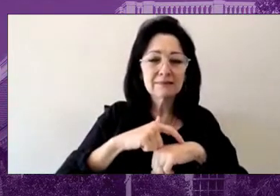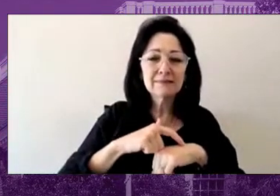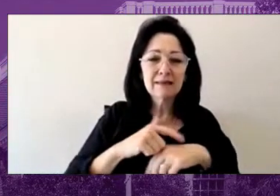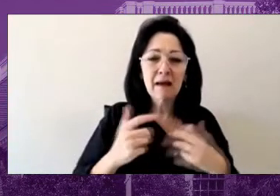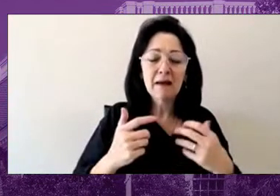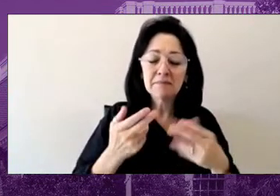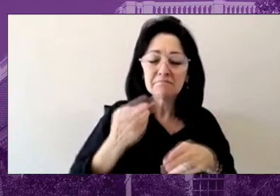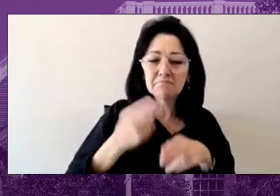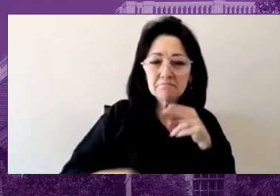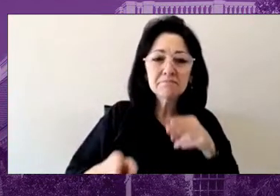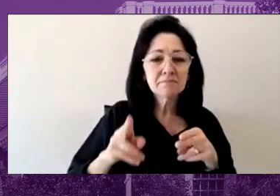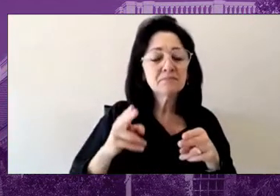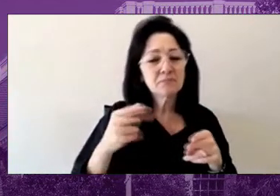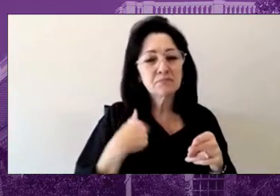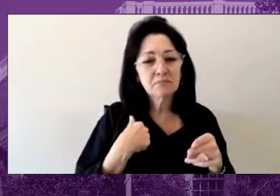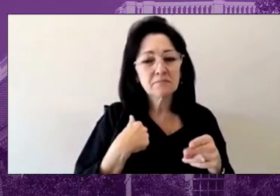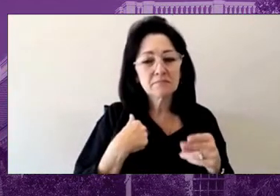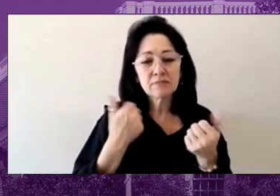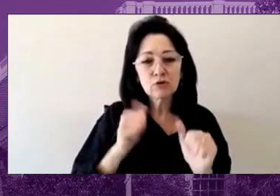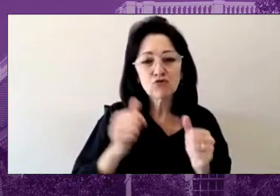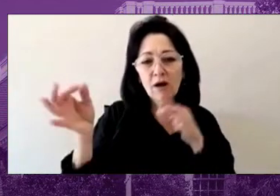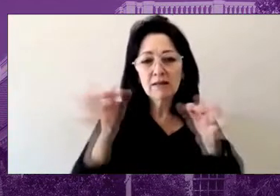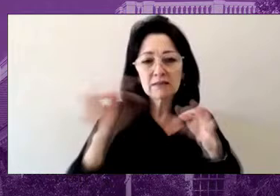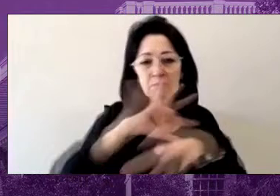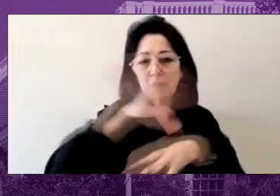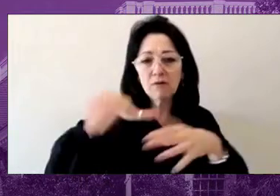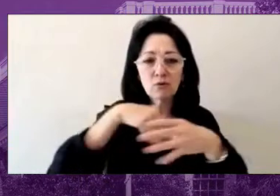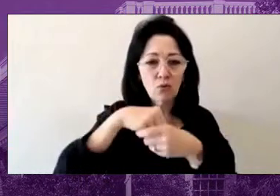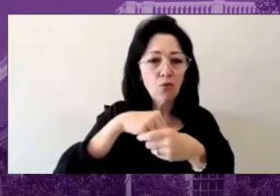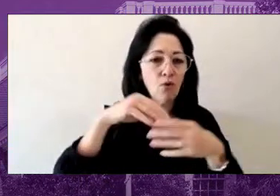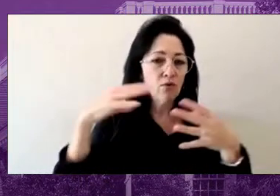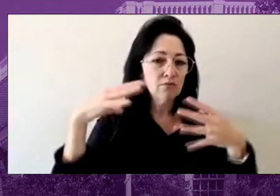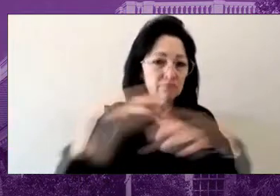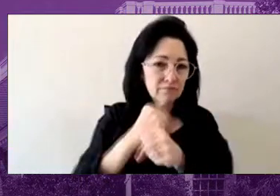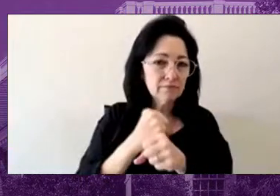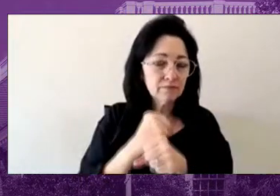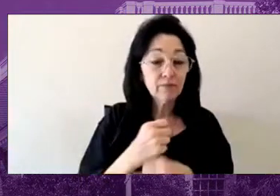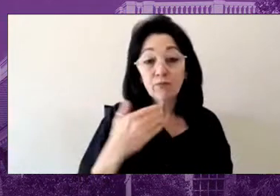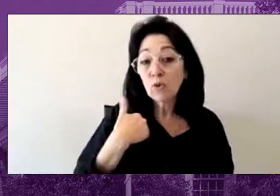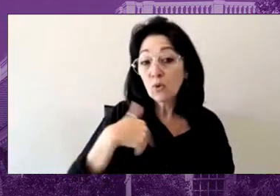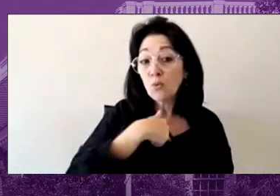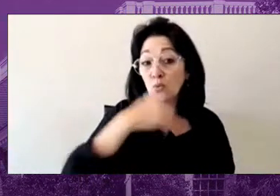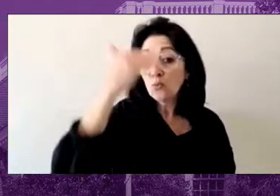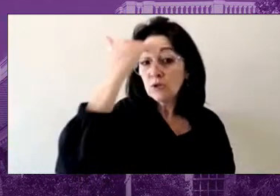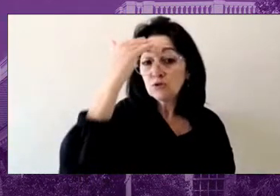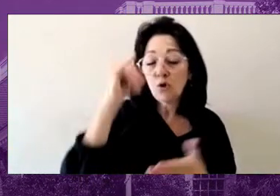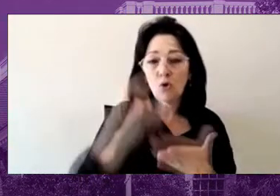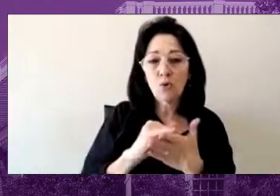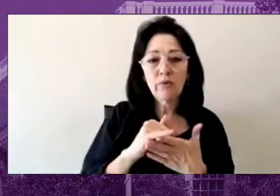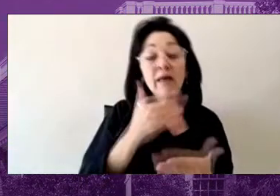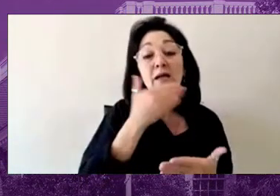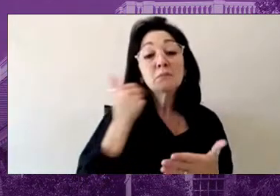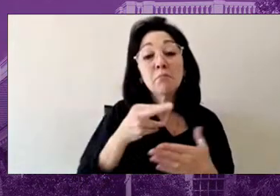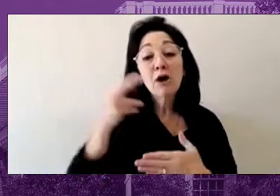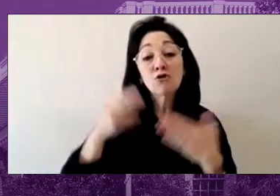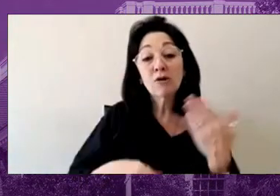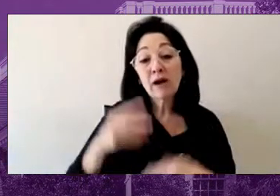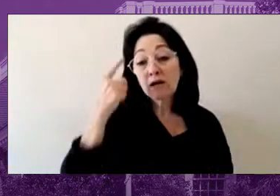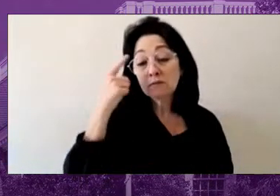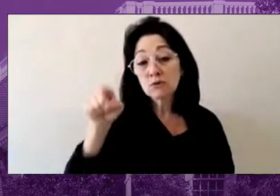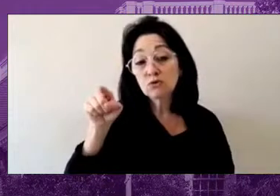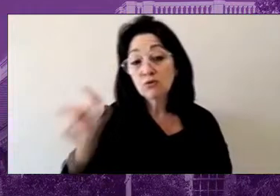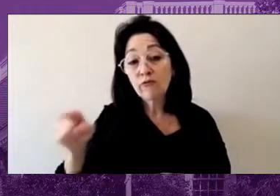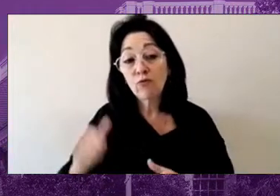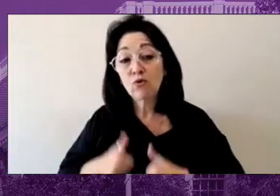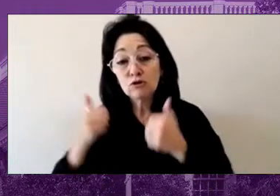collaborative responses to domestic violence result in better outcomes for victims and perpetrators. While each agency serves a different